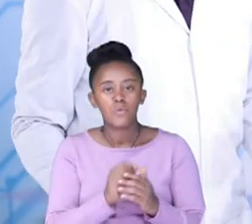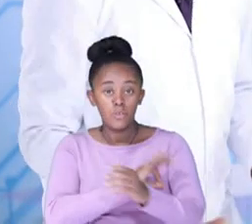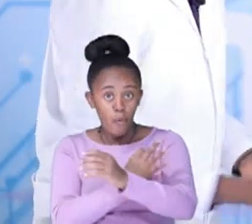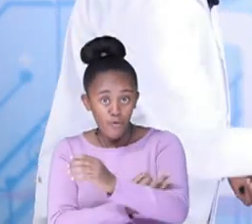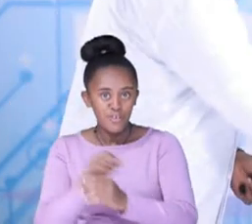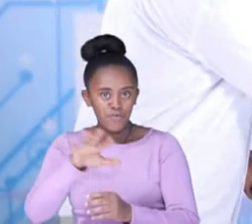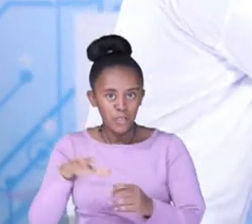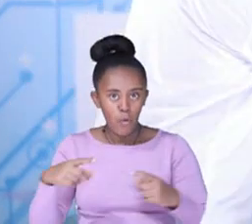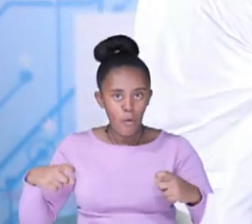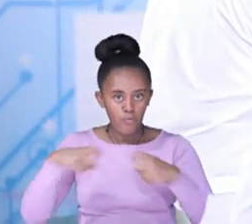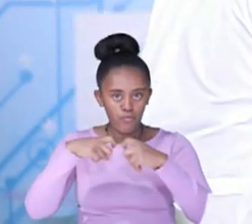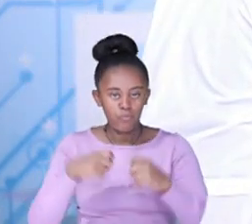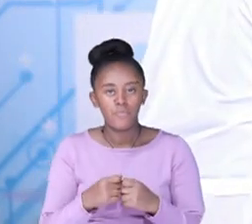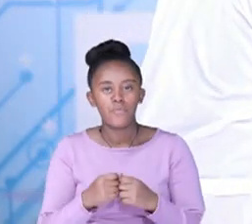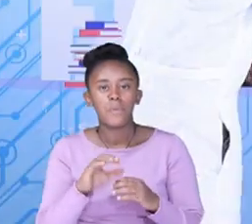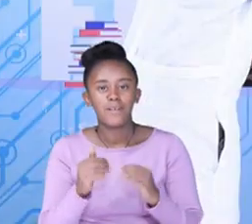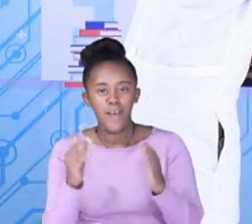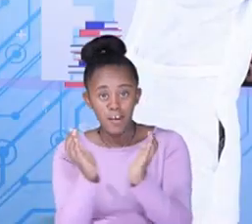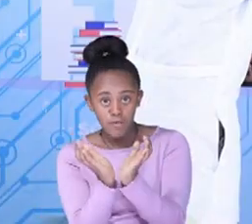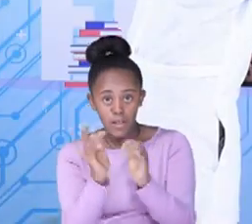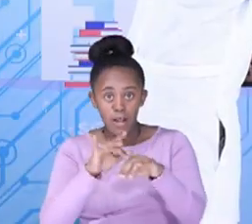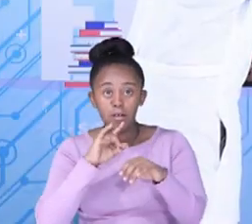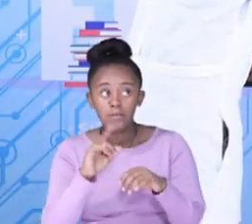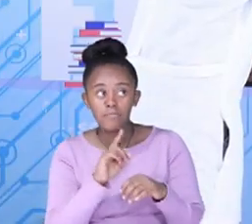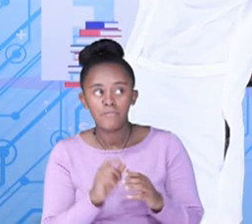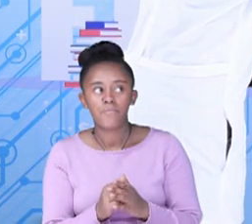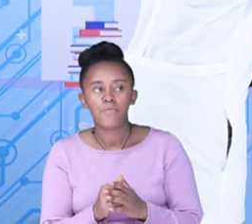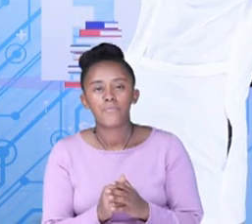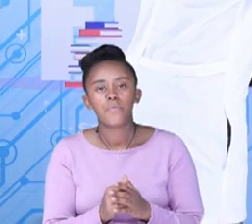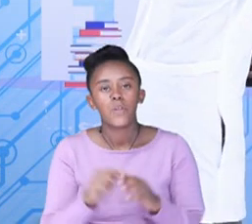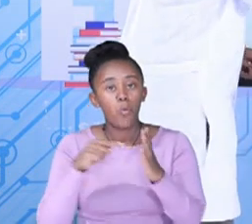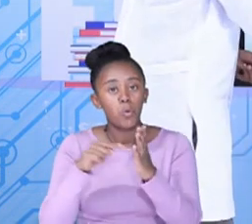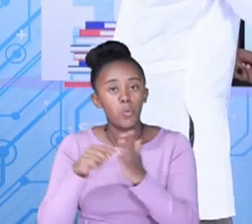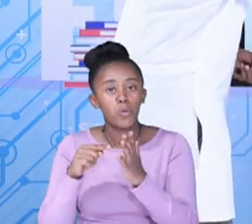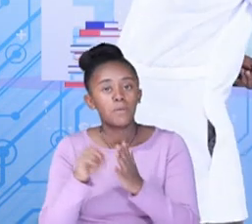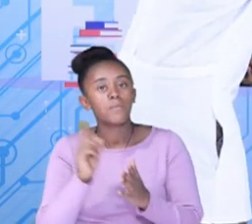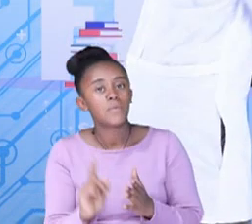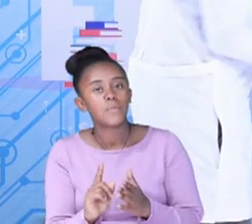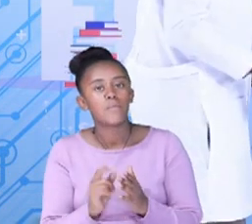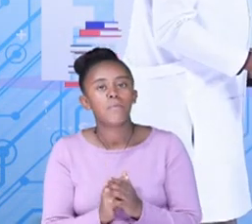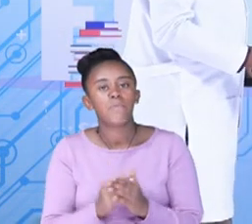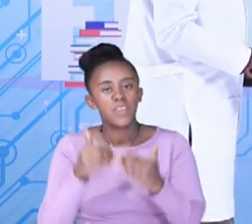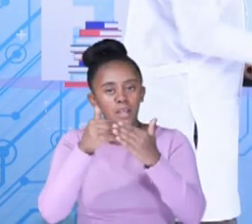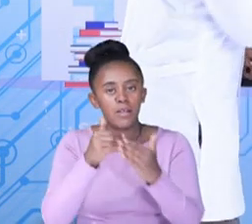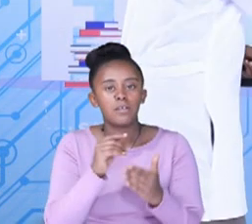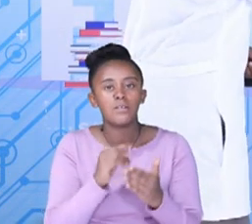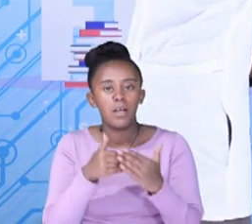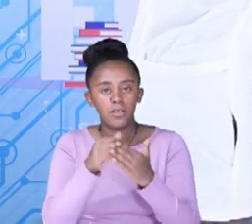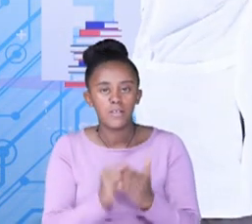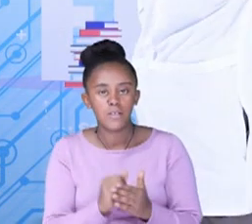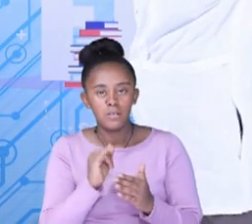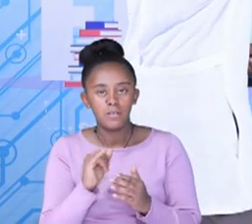field overlap. But for a curvy point, you have a point. If you have a point, the force is tangent to the curve.